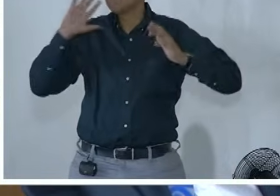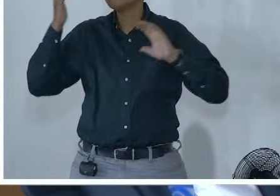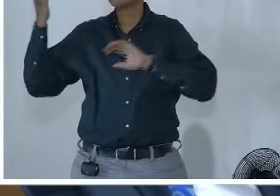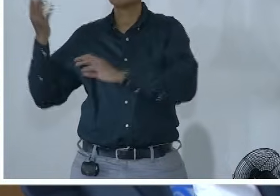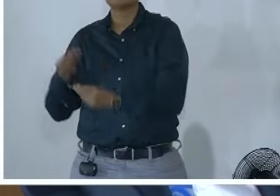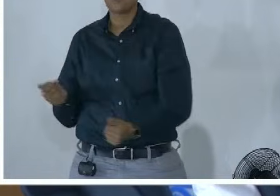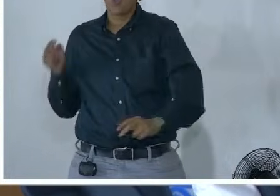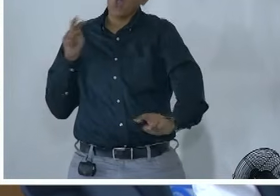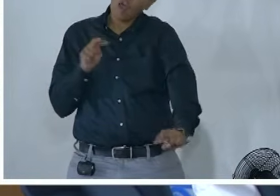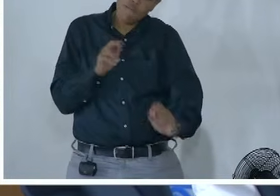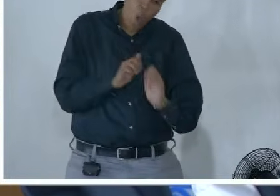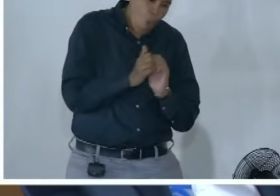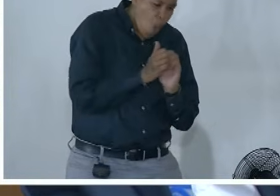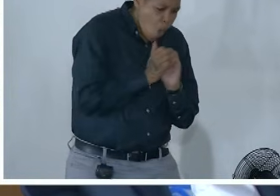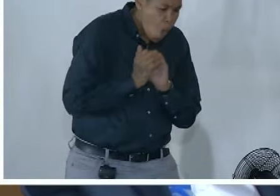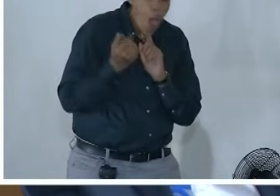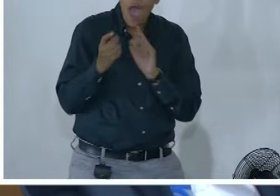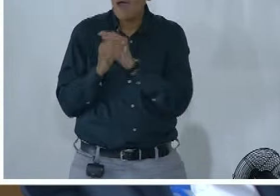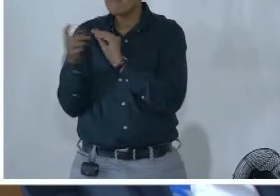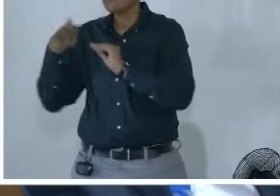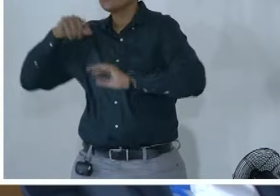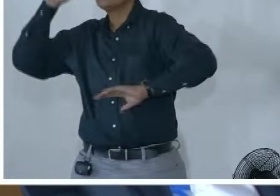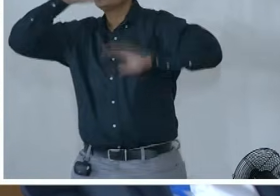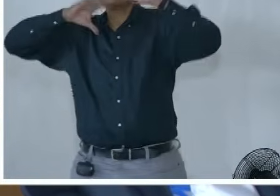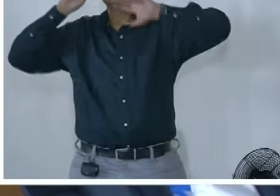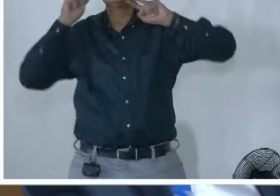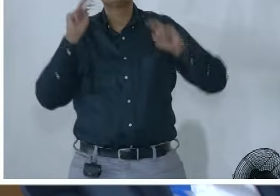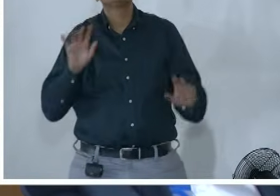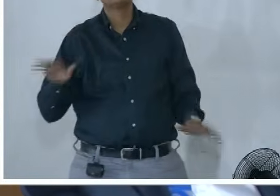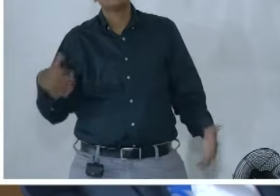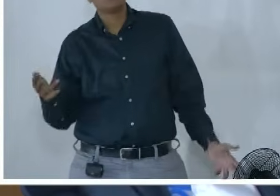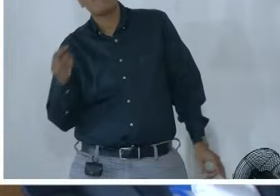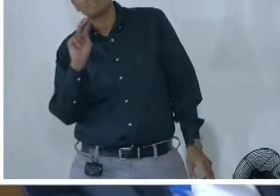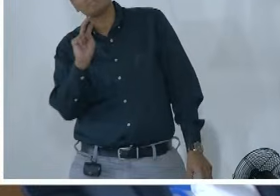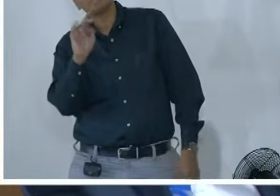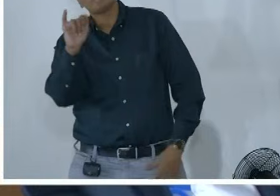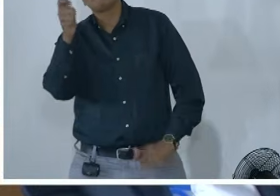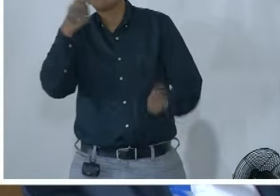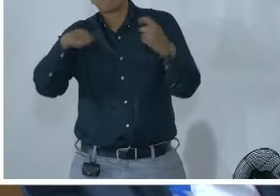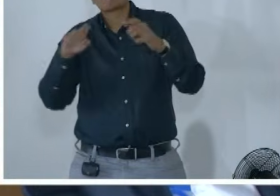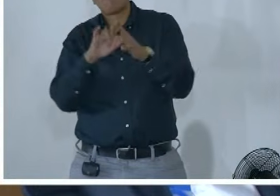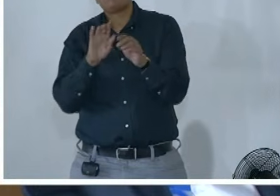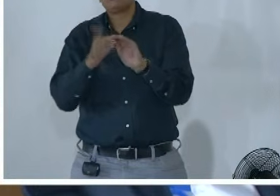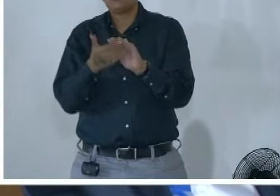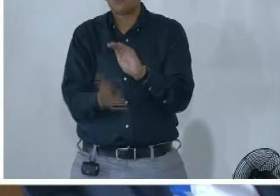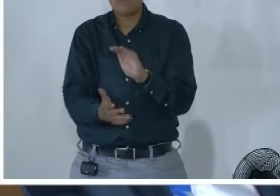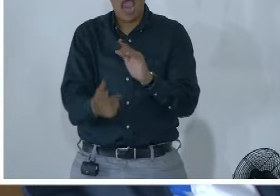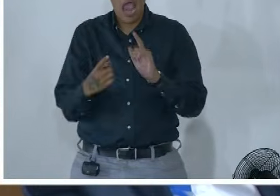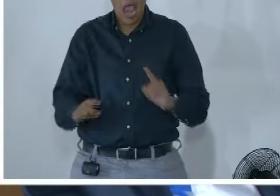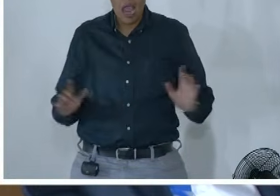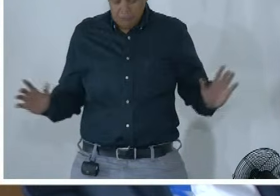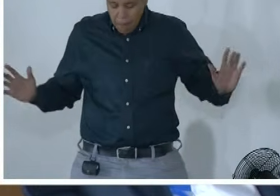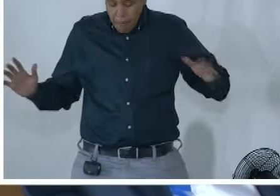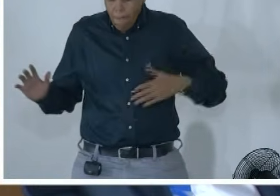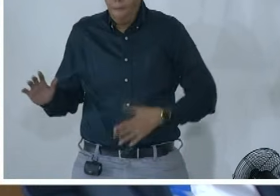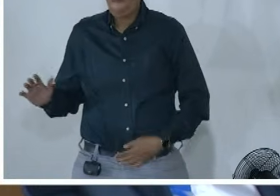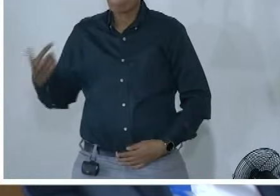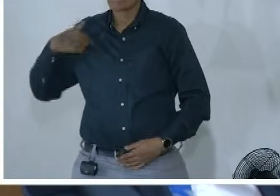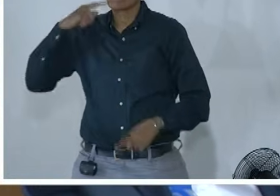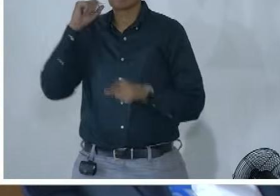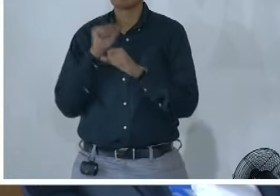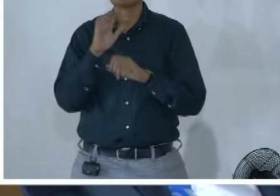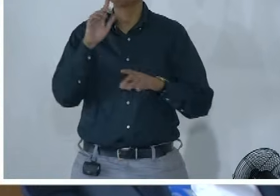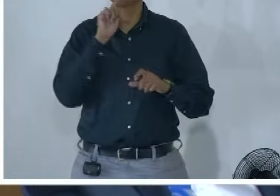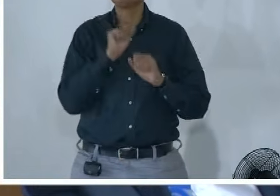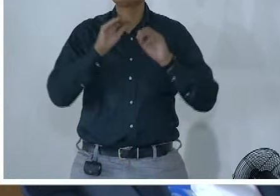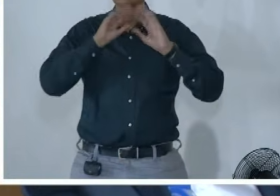alternative dispute resolution that we are seeking to reform in Jamaica. And it's